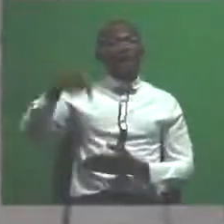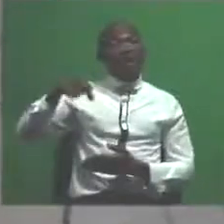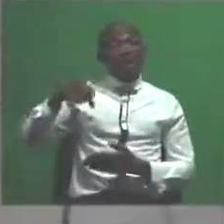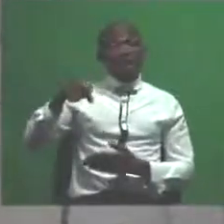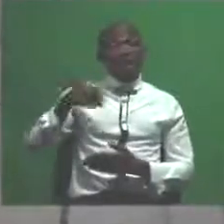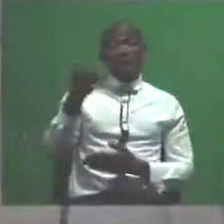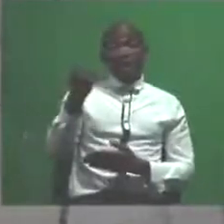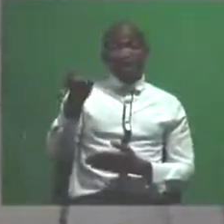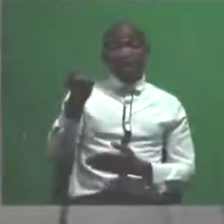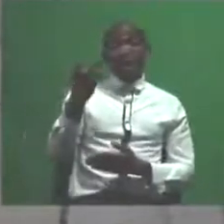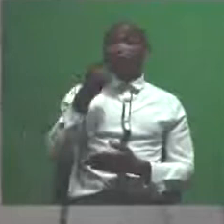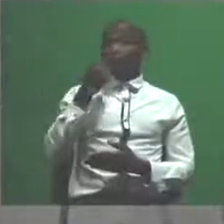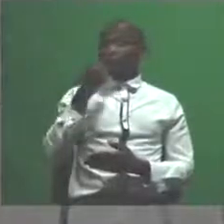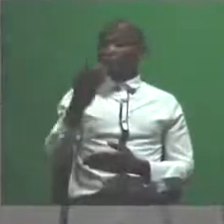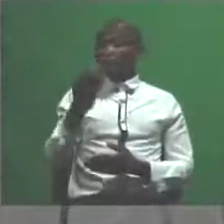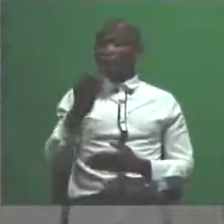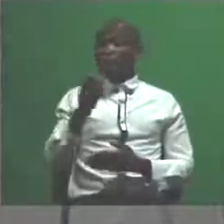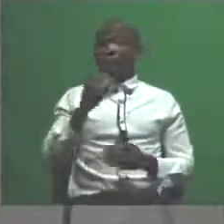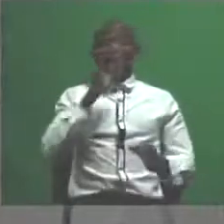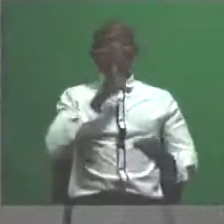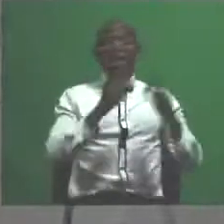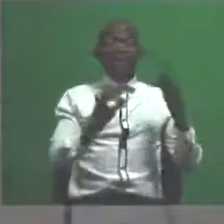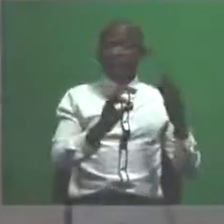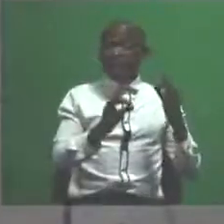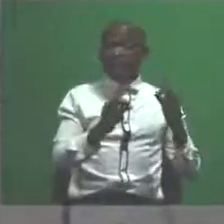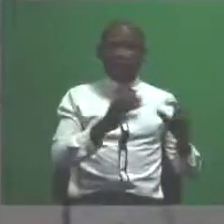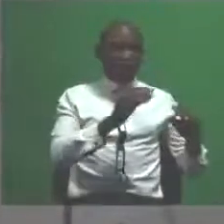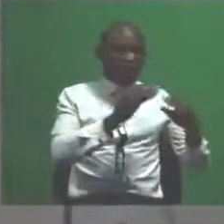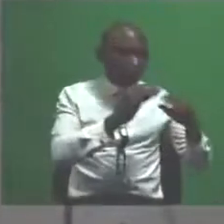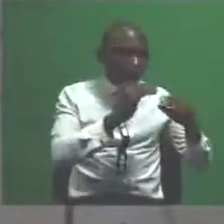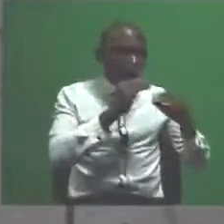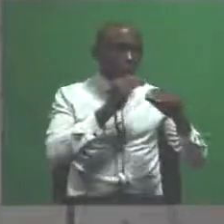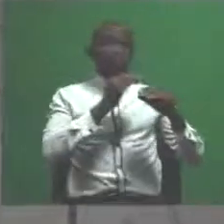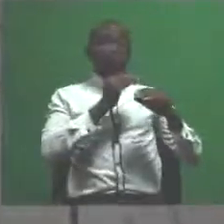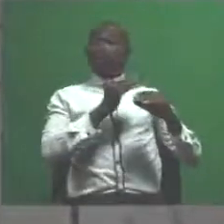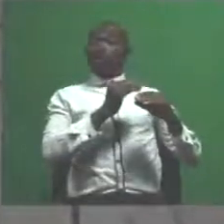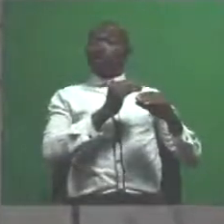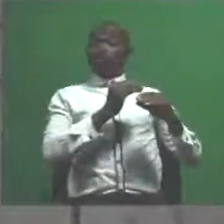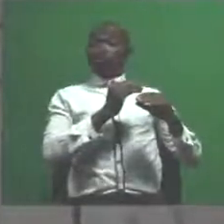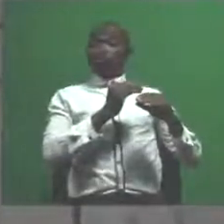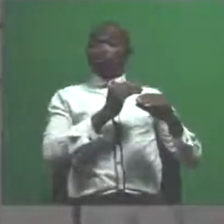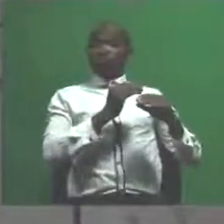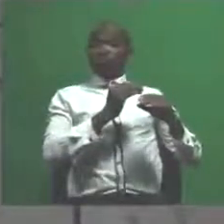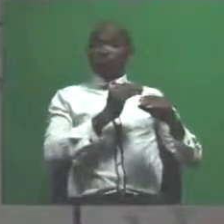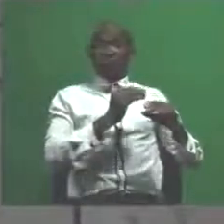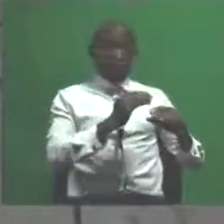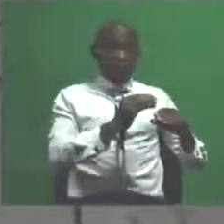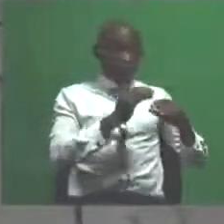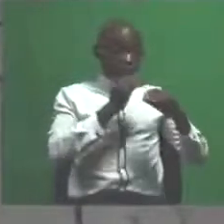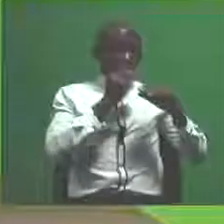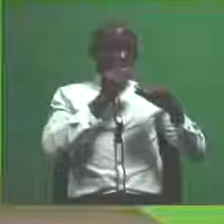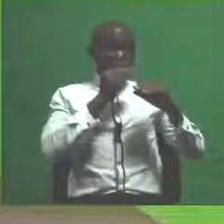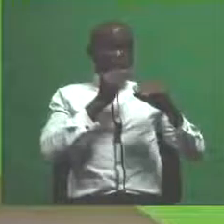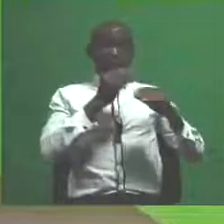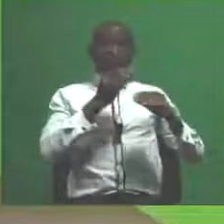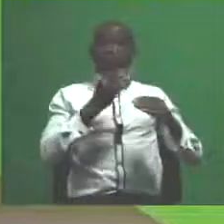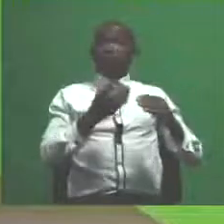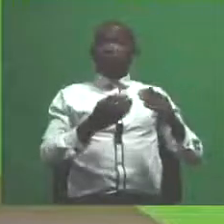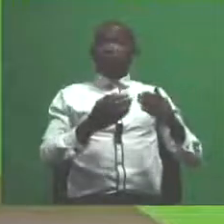that heat is absorbed. Heat is absorbed by the